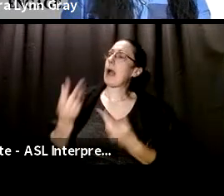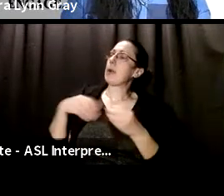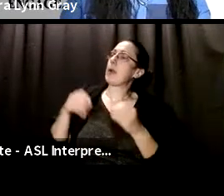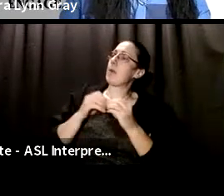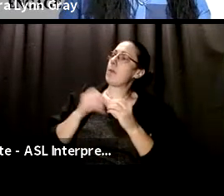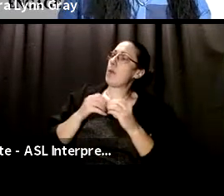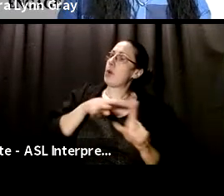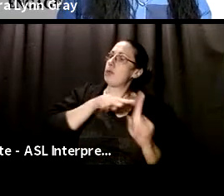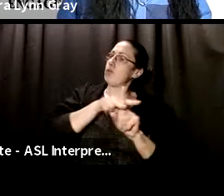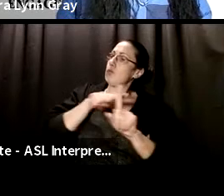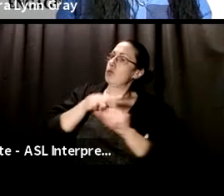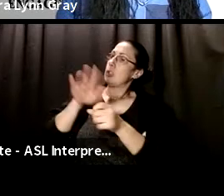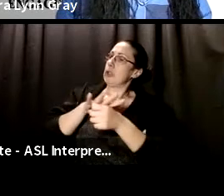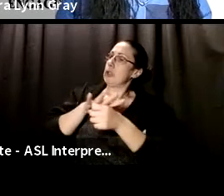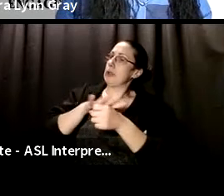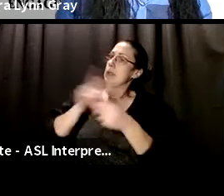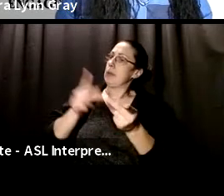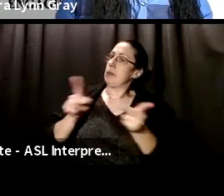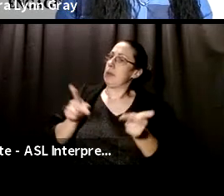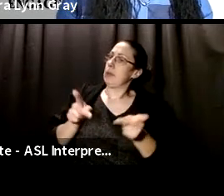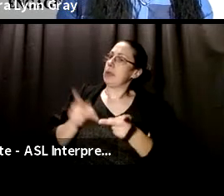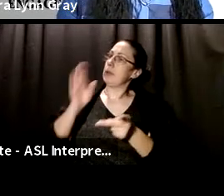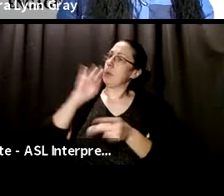you planning to install?